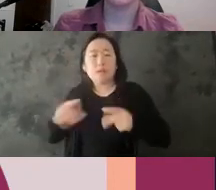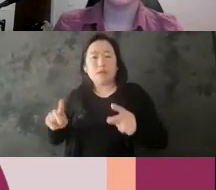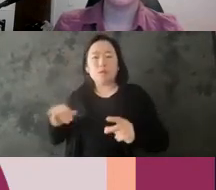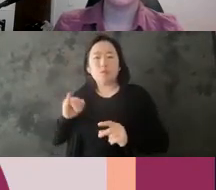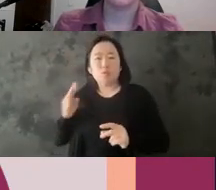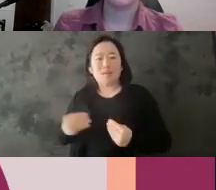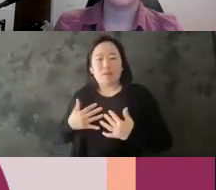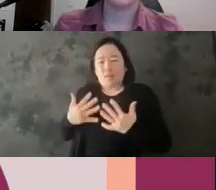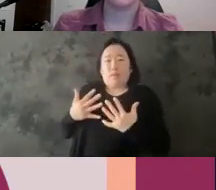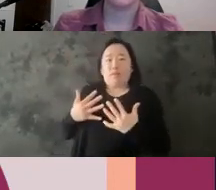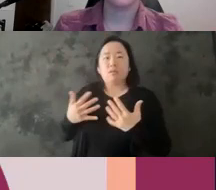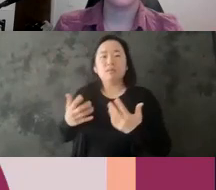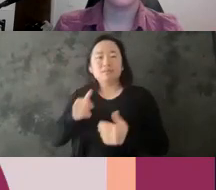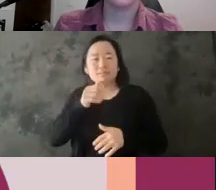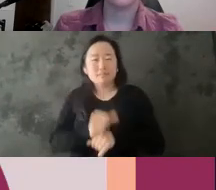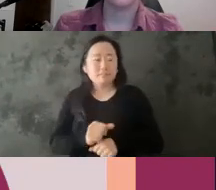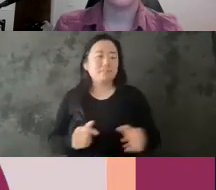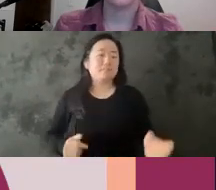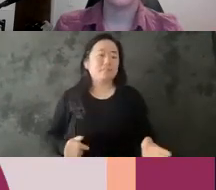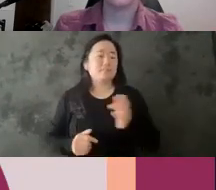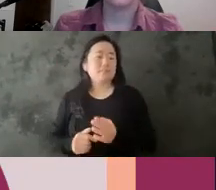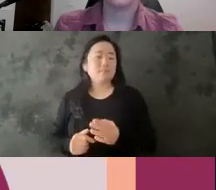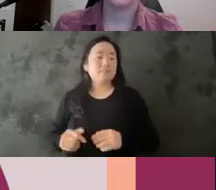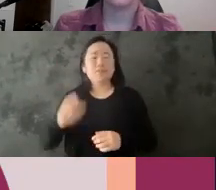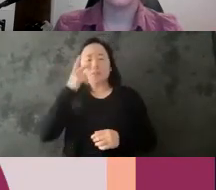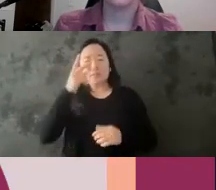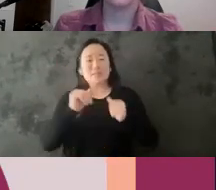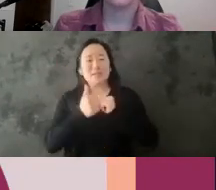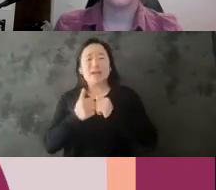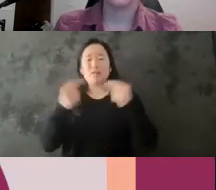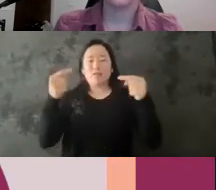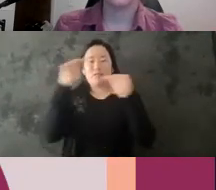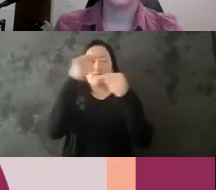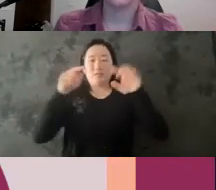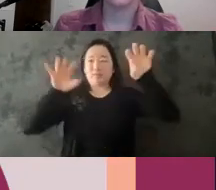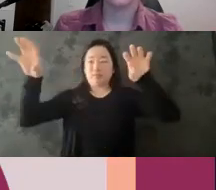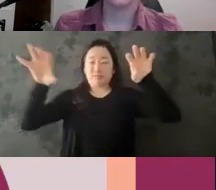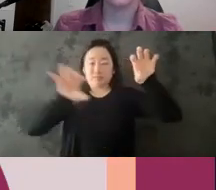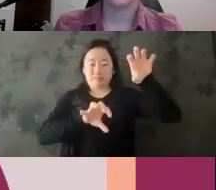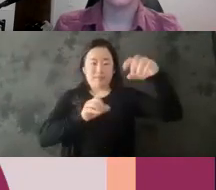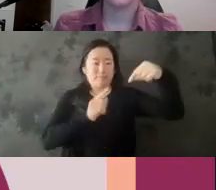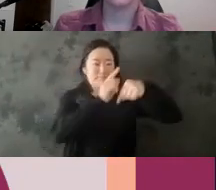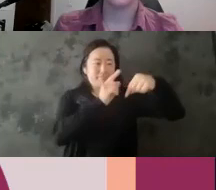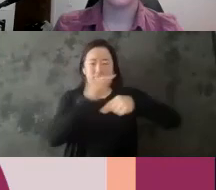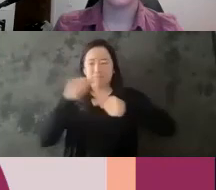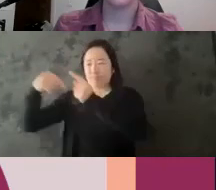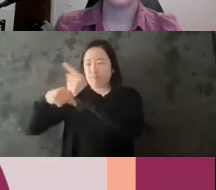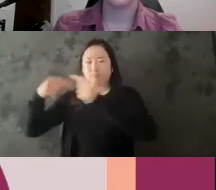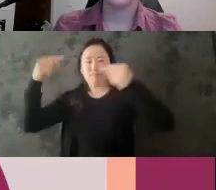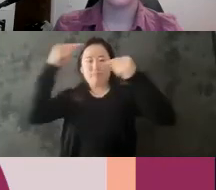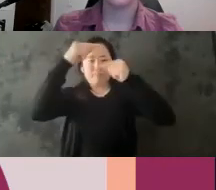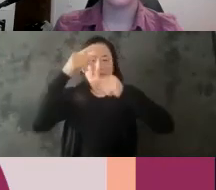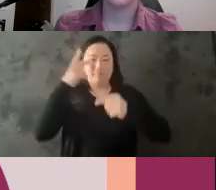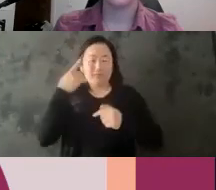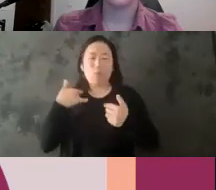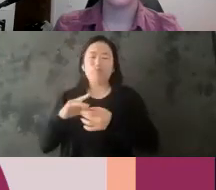And then another system, and again, you can kind of see all those arrows pointing back into each other because it all is very